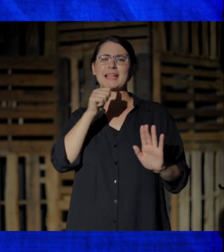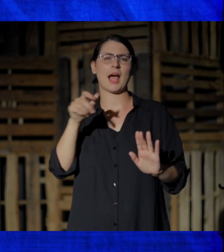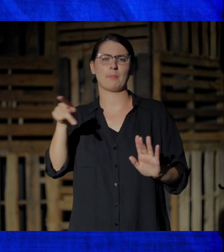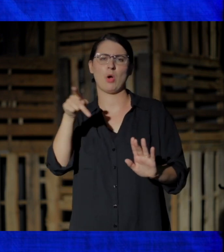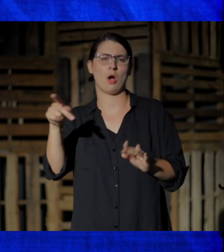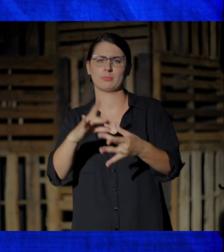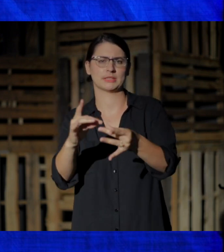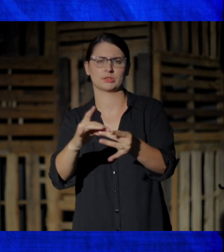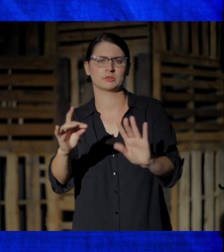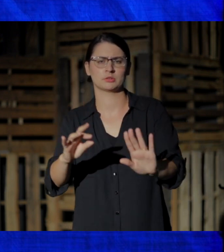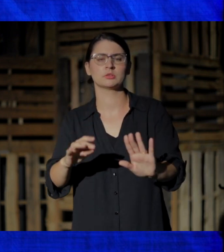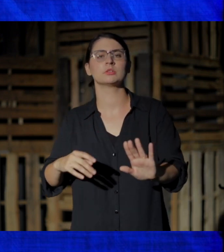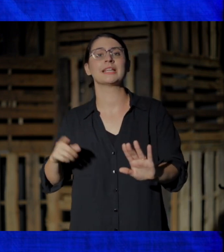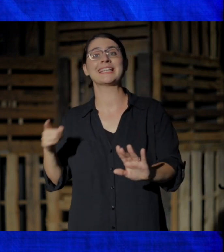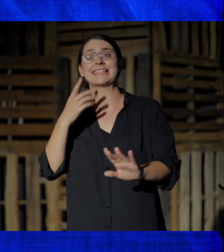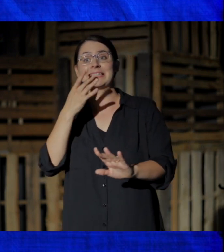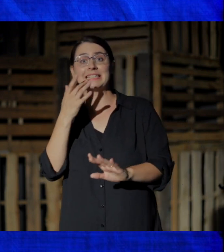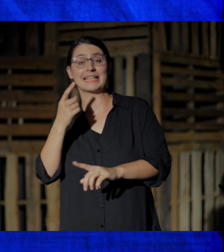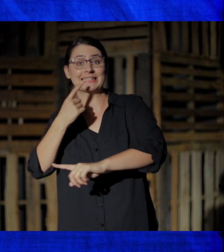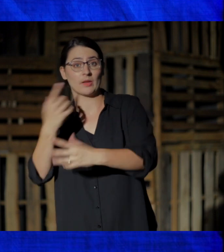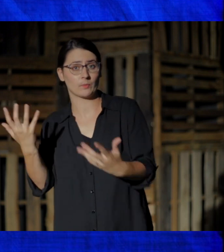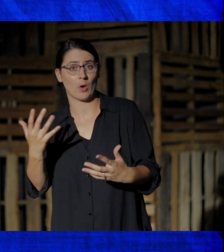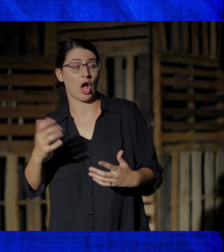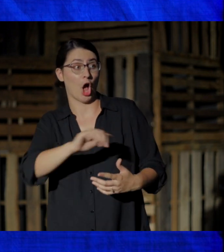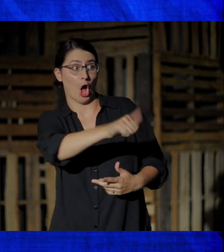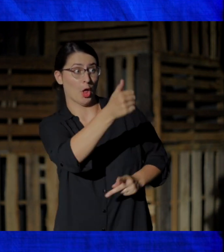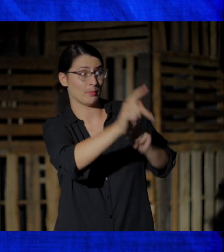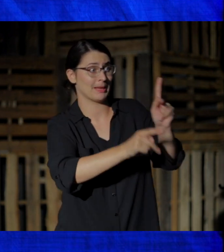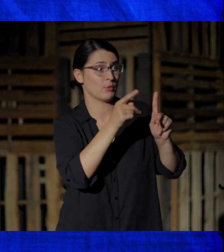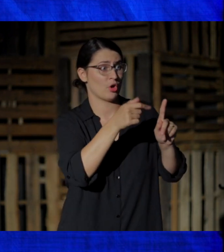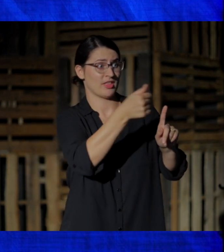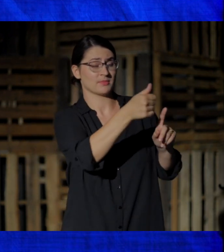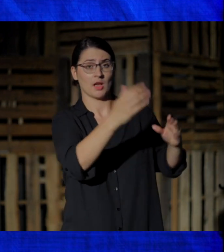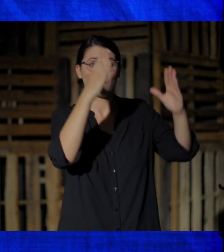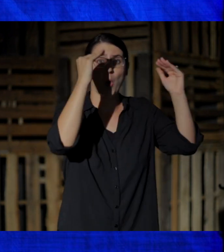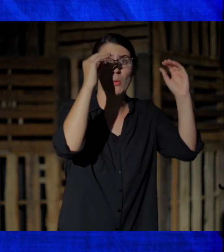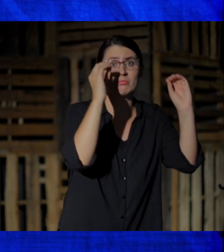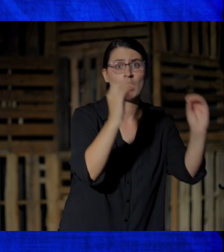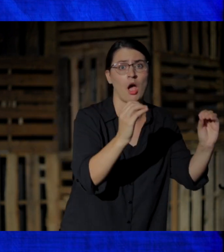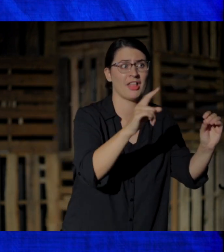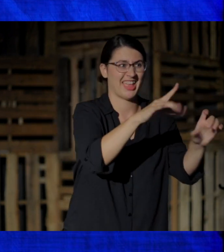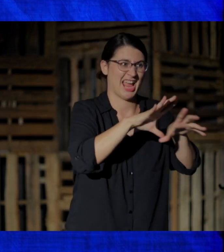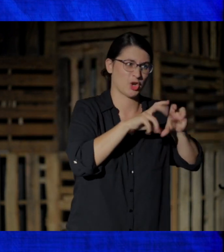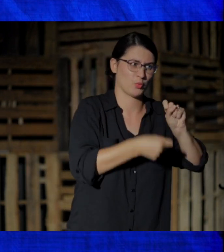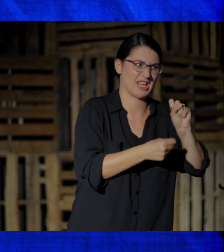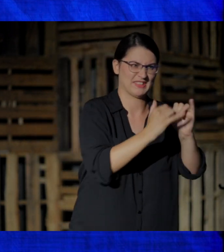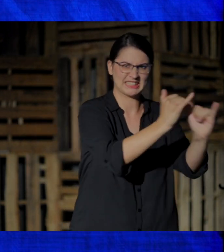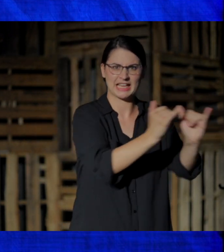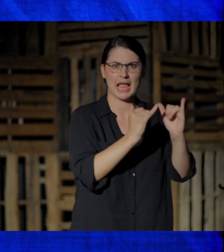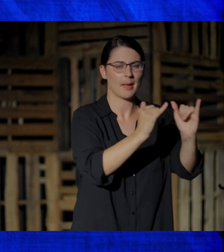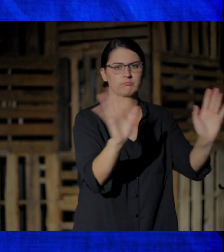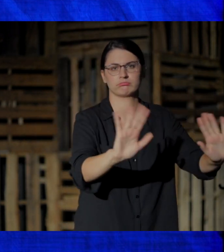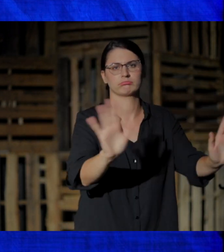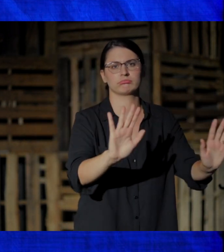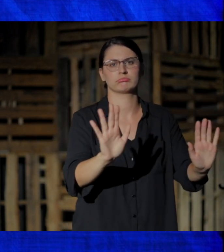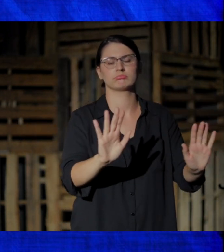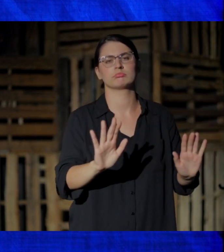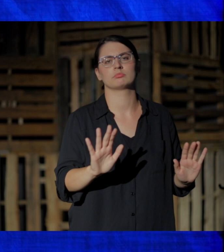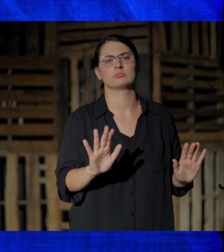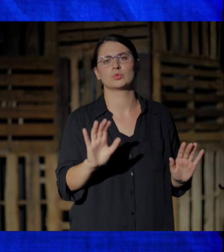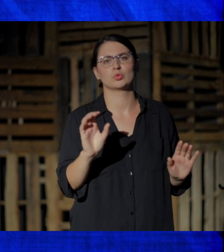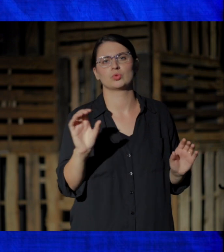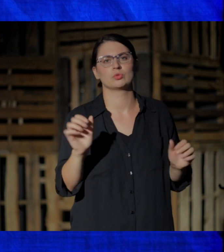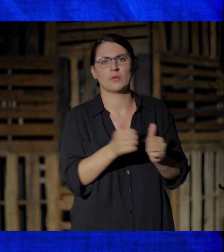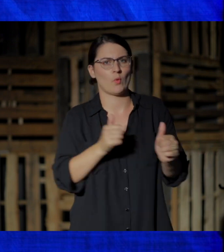grieve as others do. In Greek society, and in our society today, it's very similar. There were people who grieved death